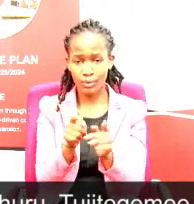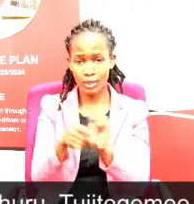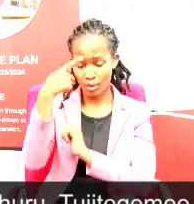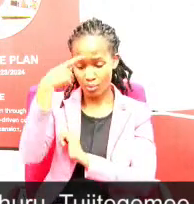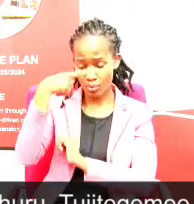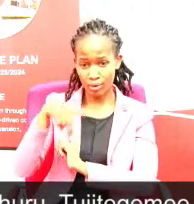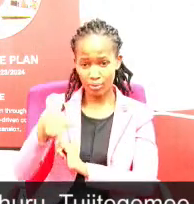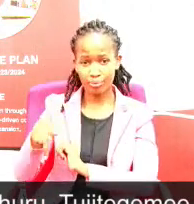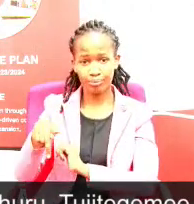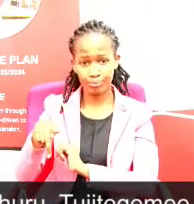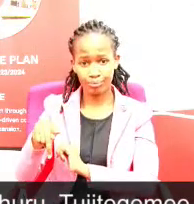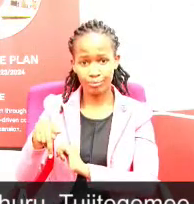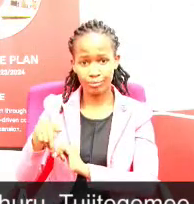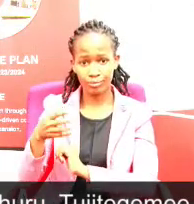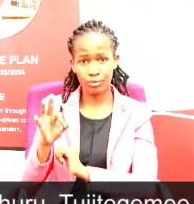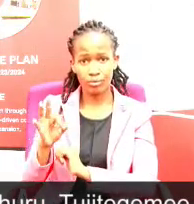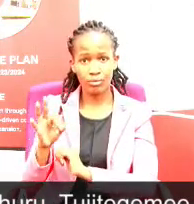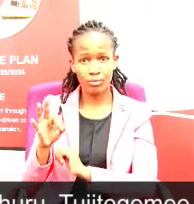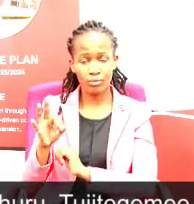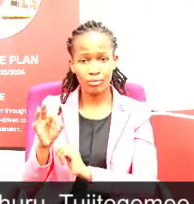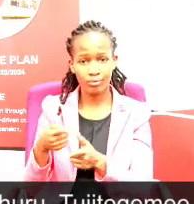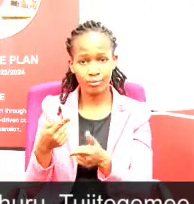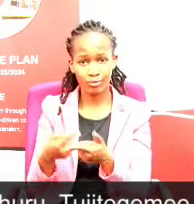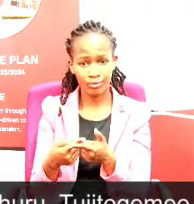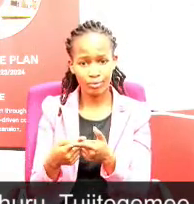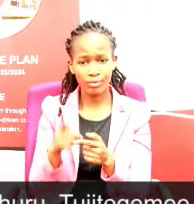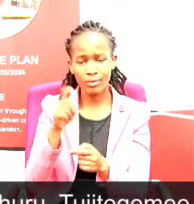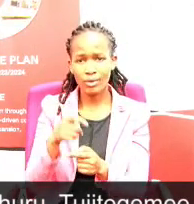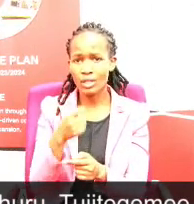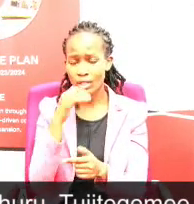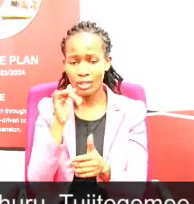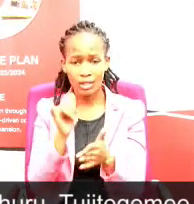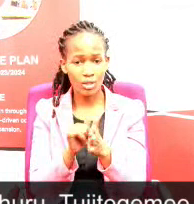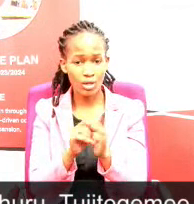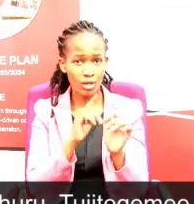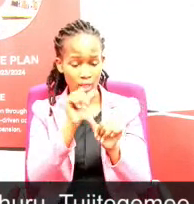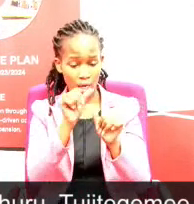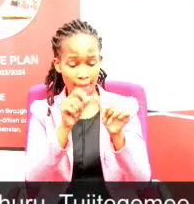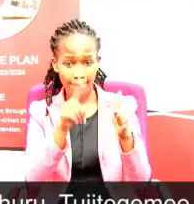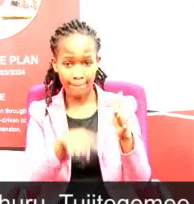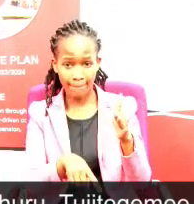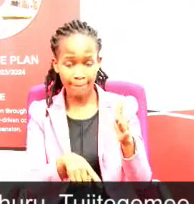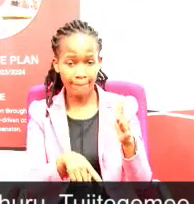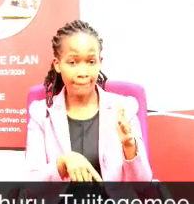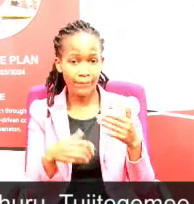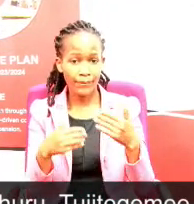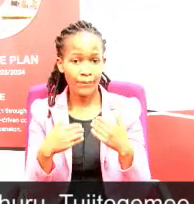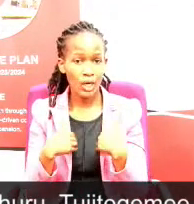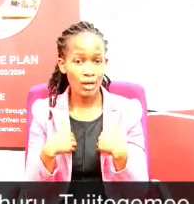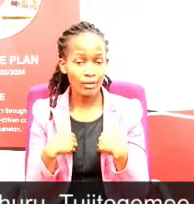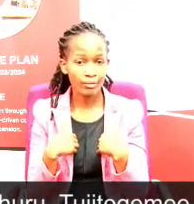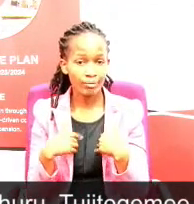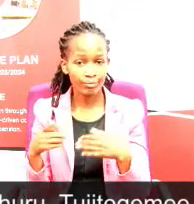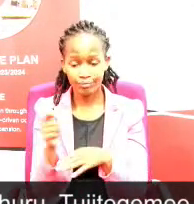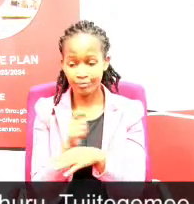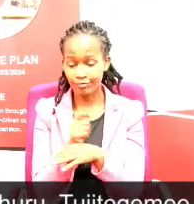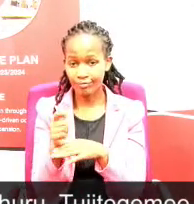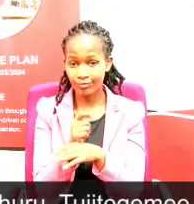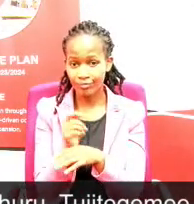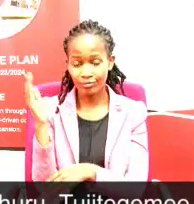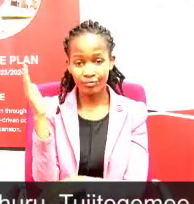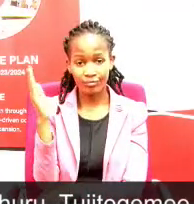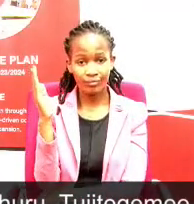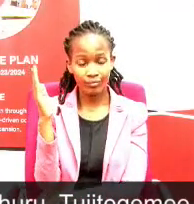policy, facilitation of trade. And here I must emphasize we are talking about legitimate trade, facilitation